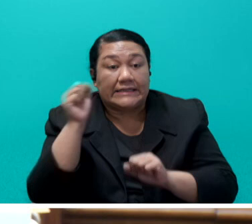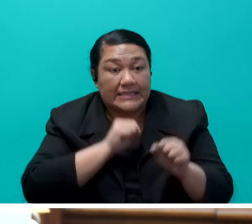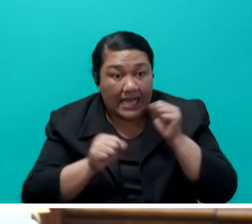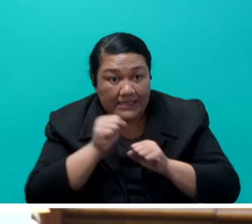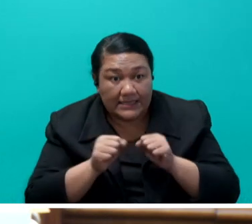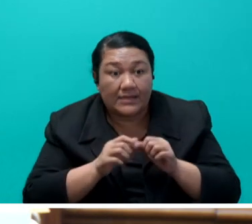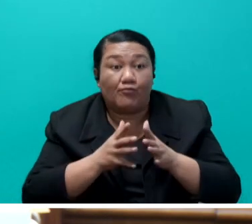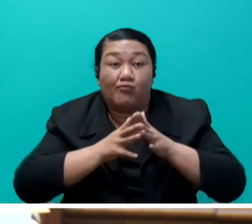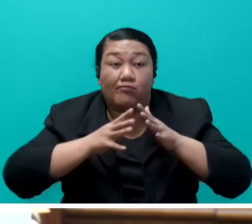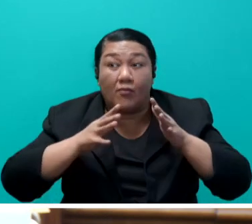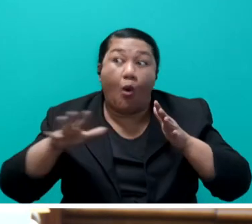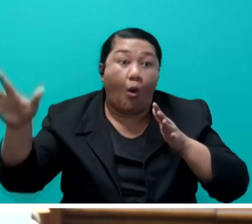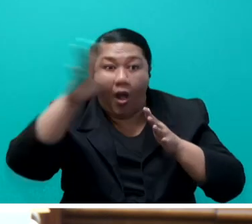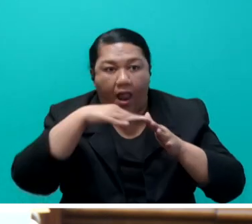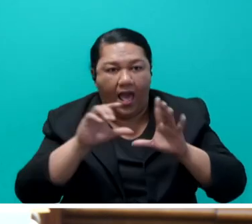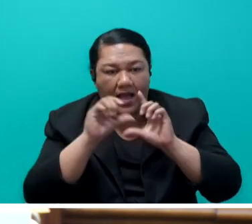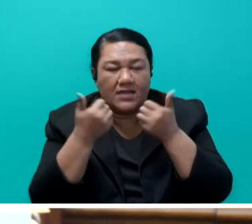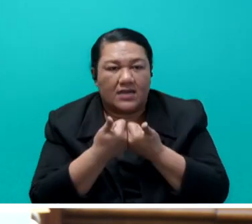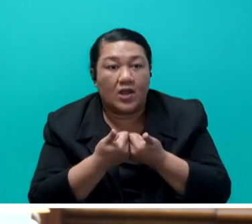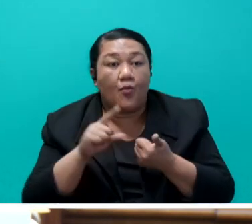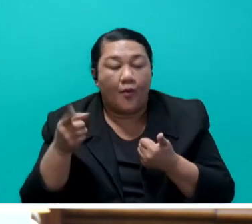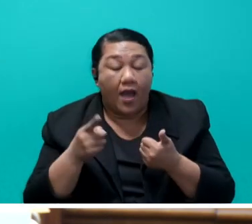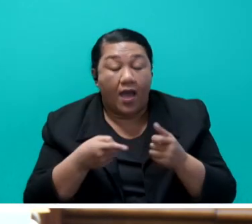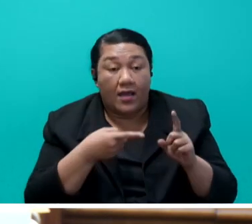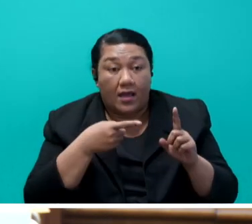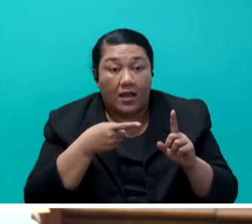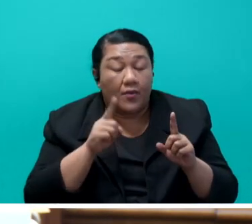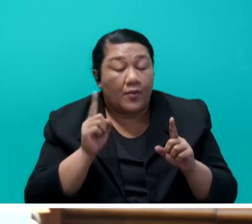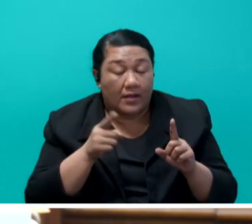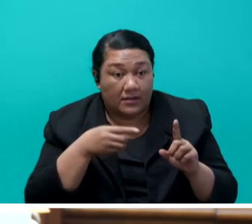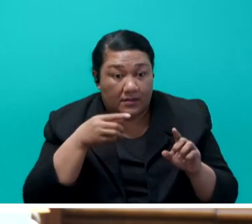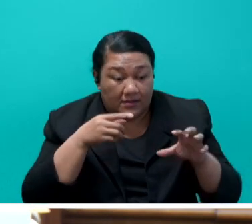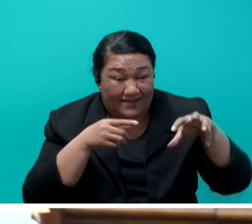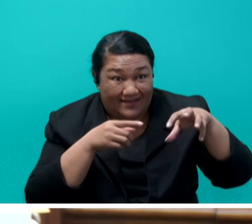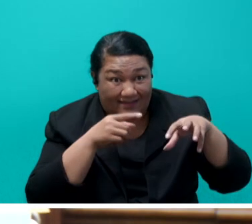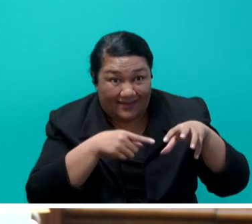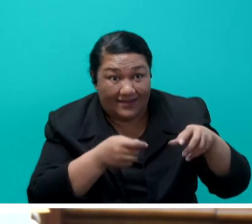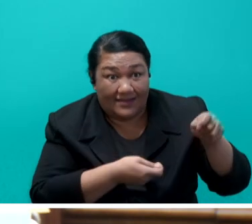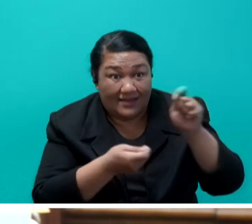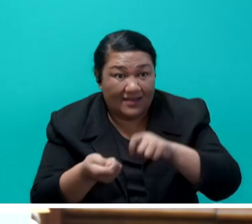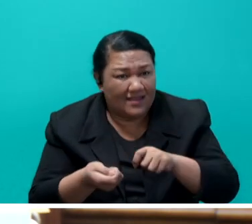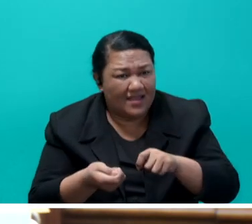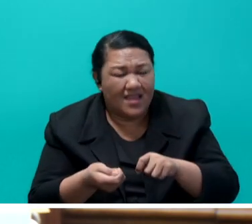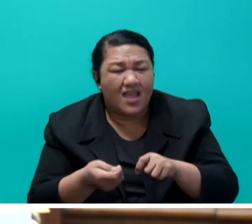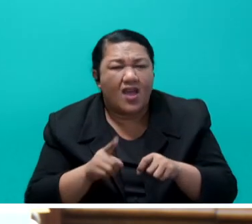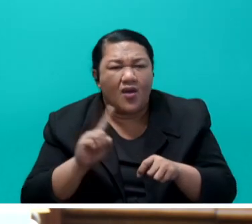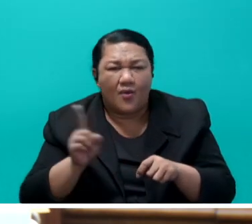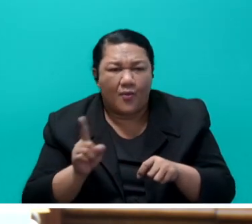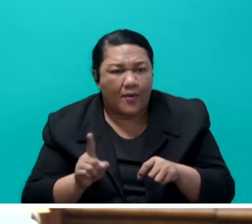largely agree that the impact of the treated wastewater will be negligible," end of